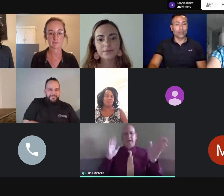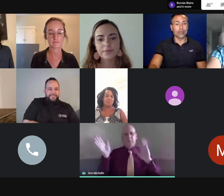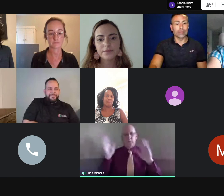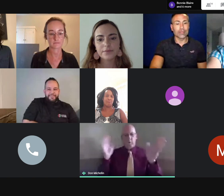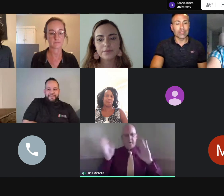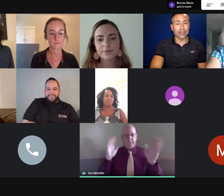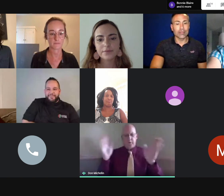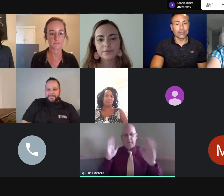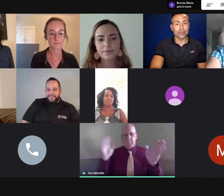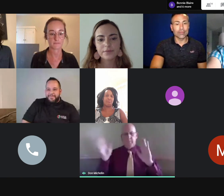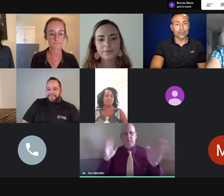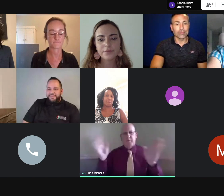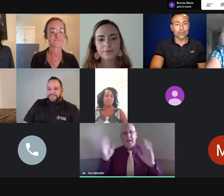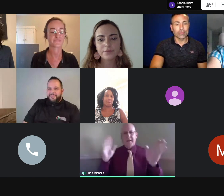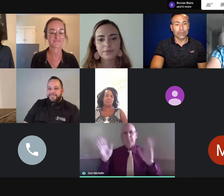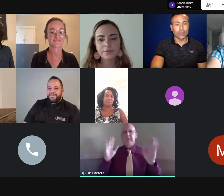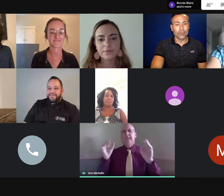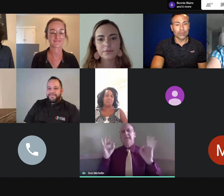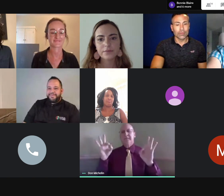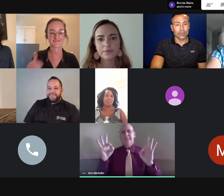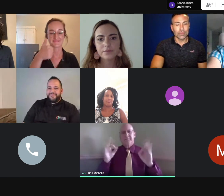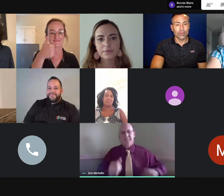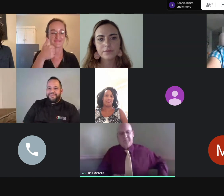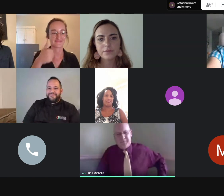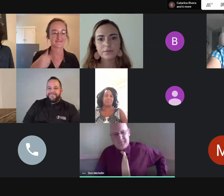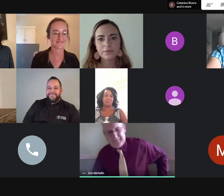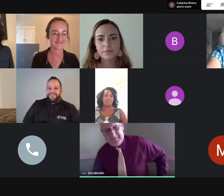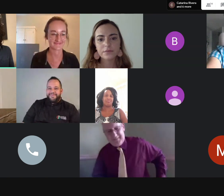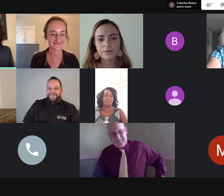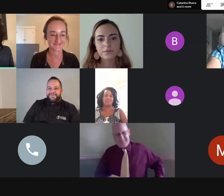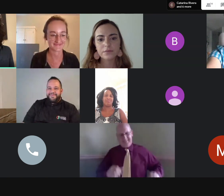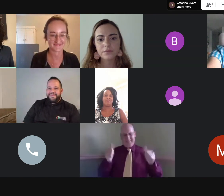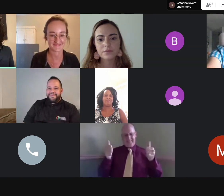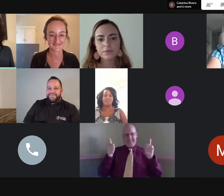Okay, you need me to make some noise? You can spotlight me.